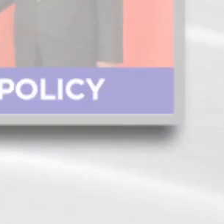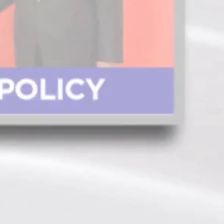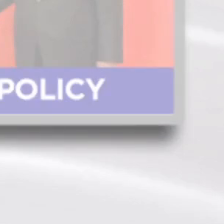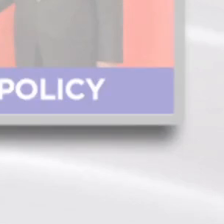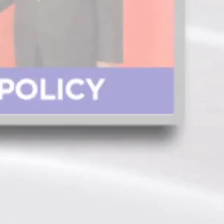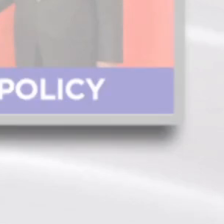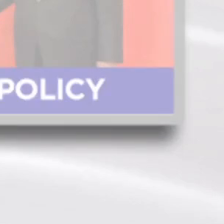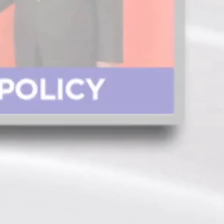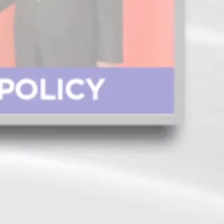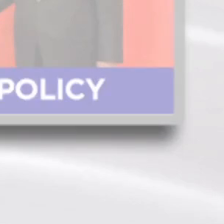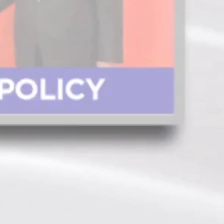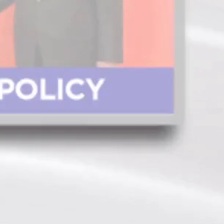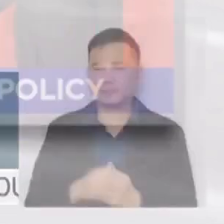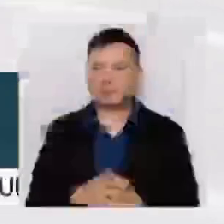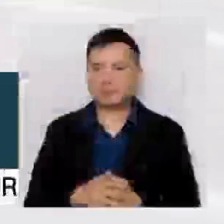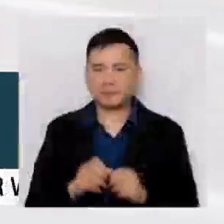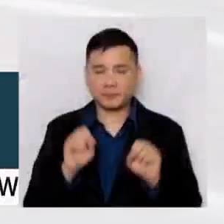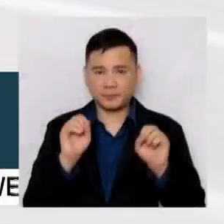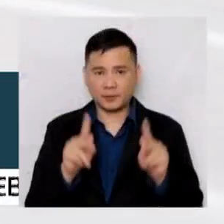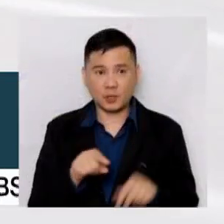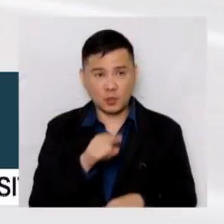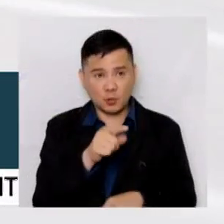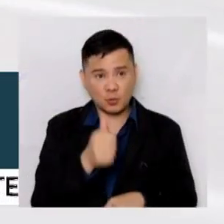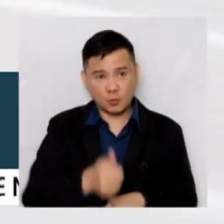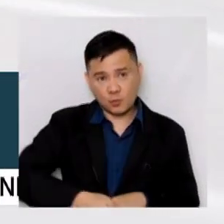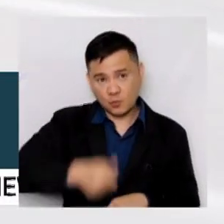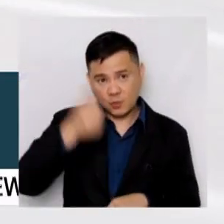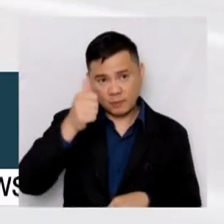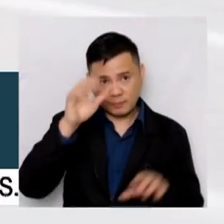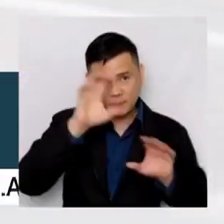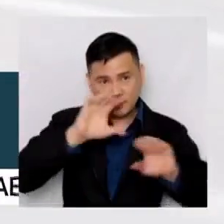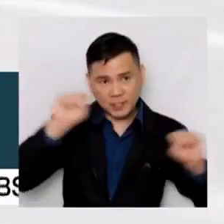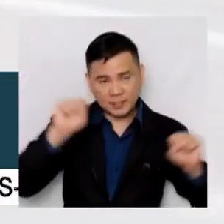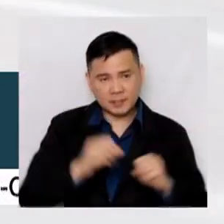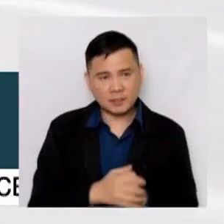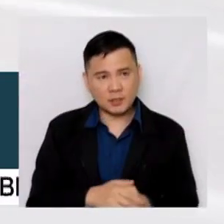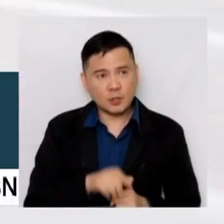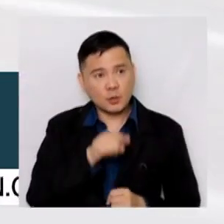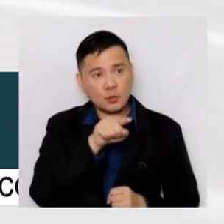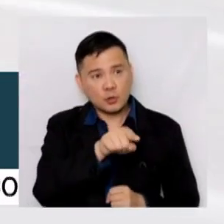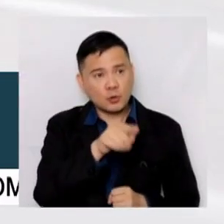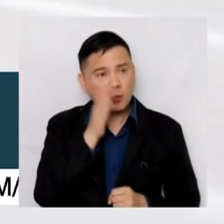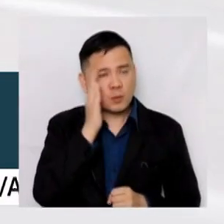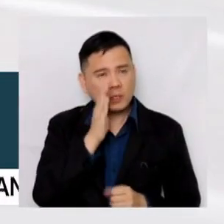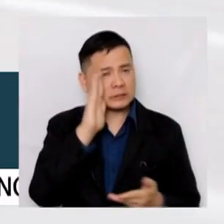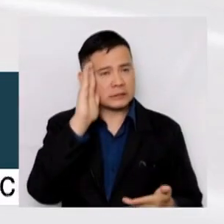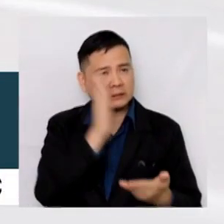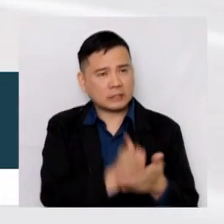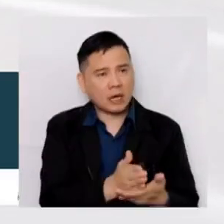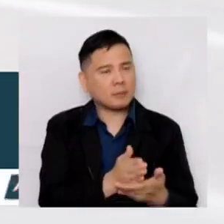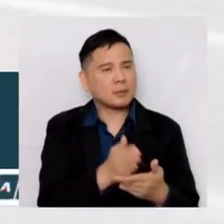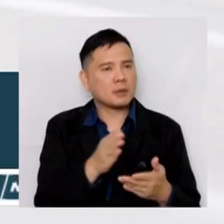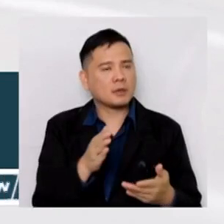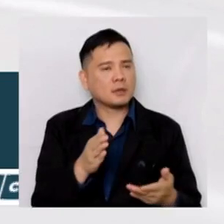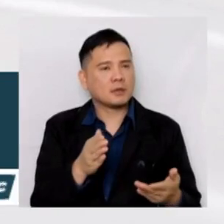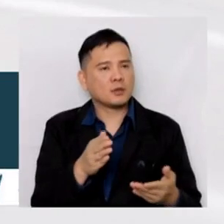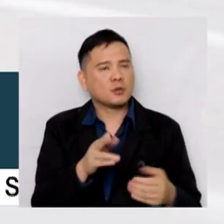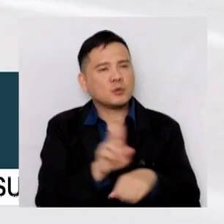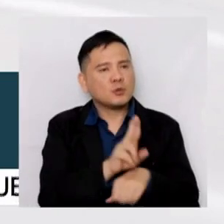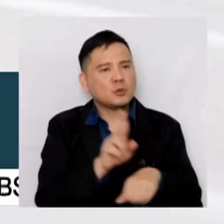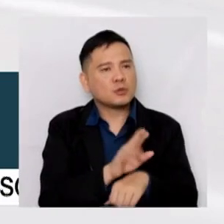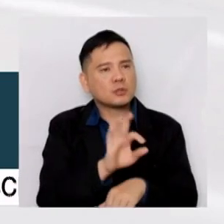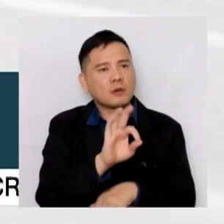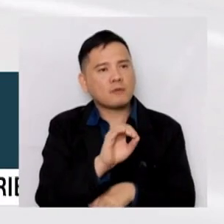Yeah. All right. Should you win as president, Secretary Abella, will you end the country's dependence on fossil fuels